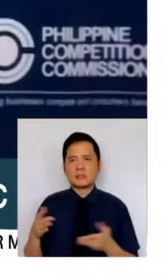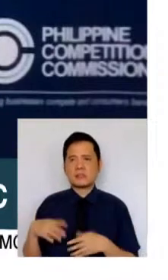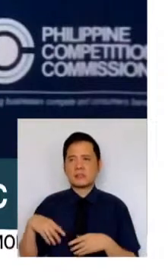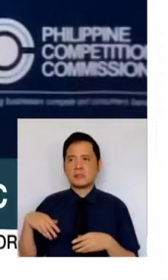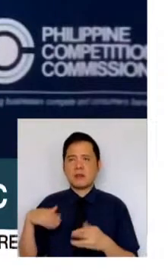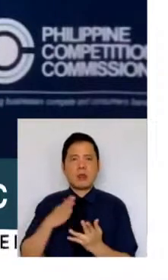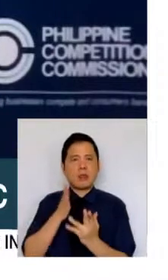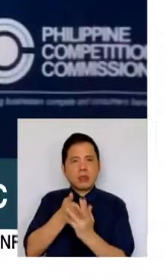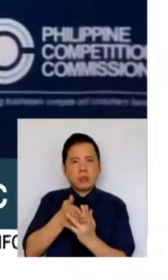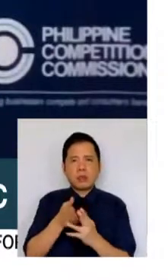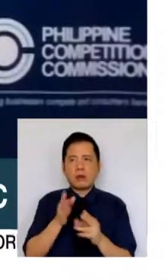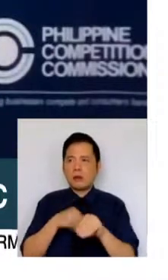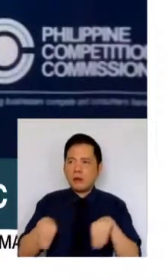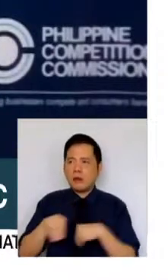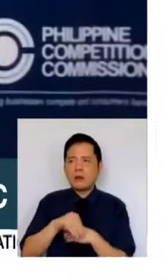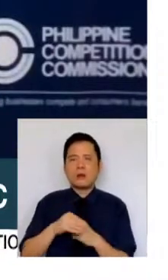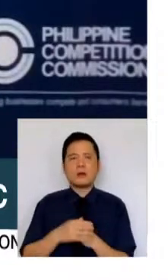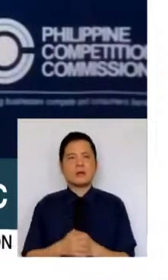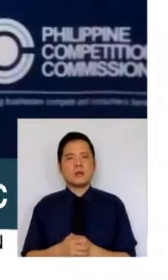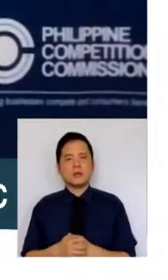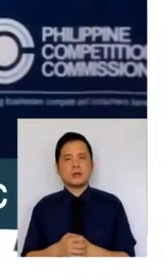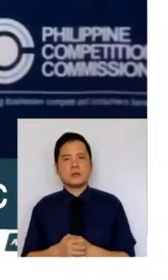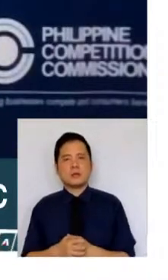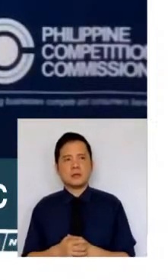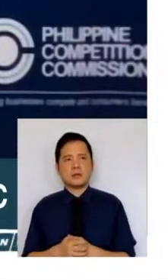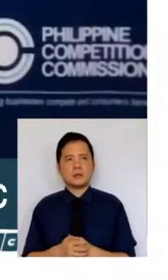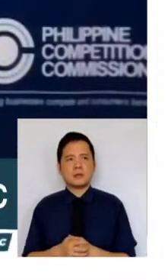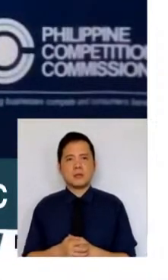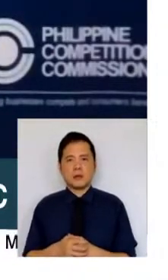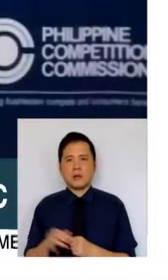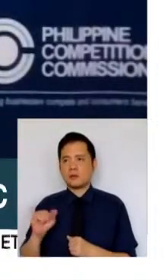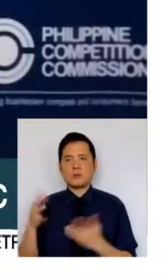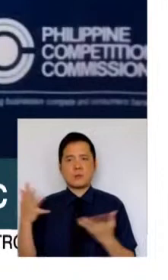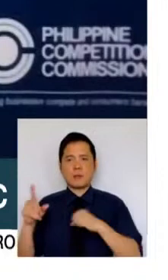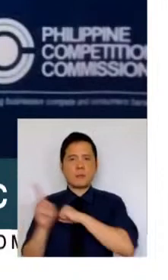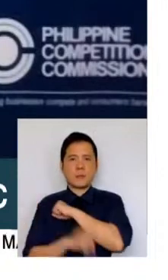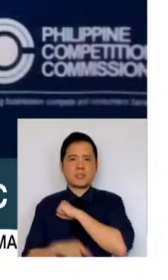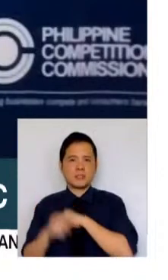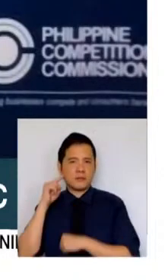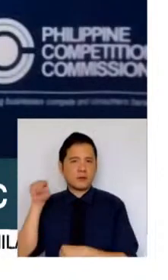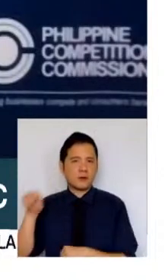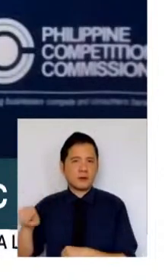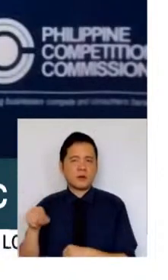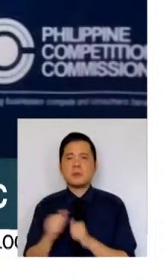they're not going to be penalized for it.